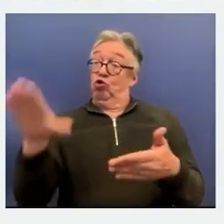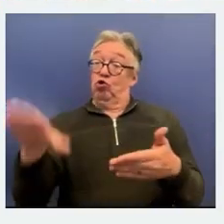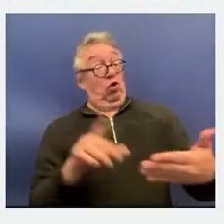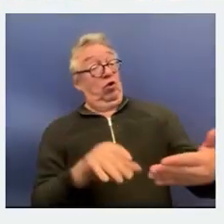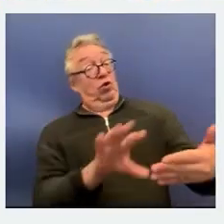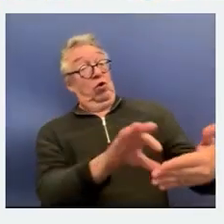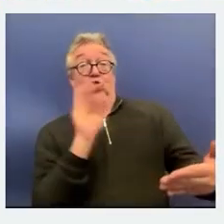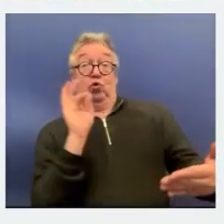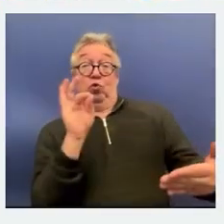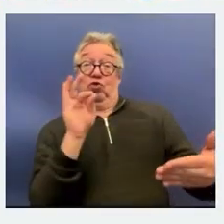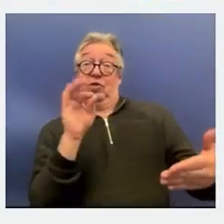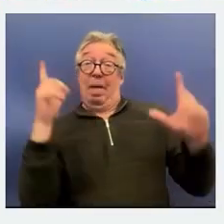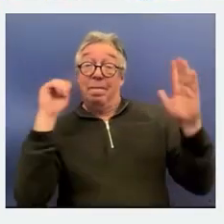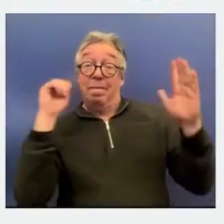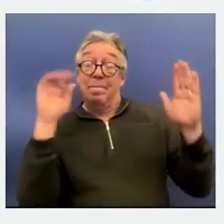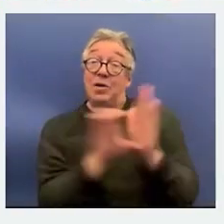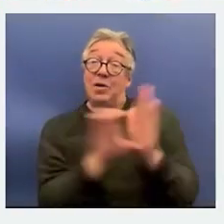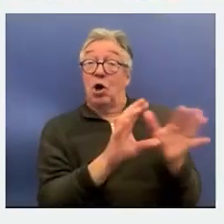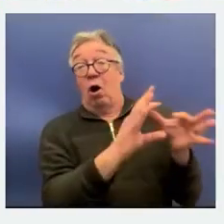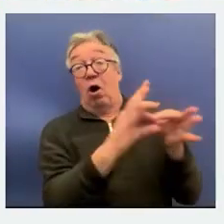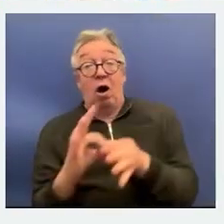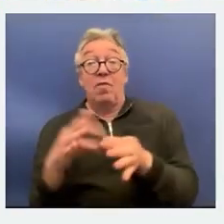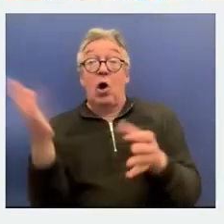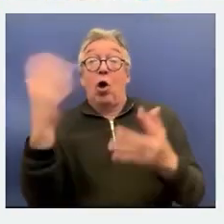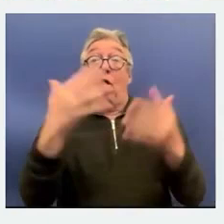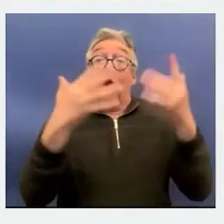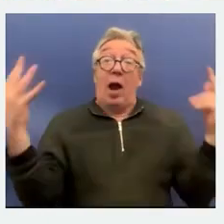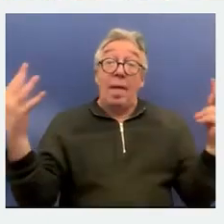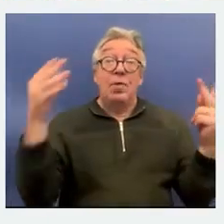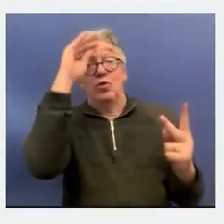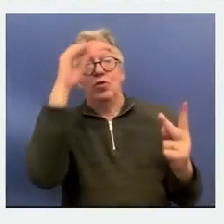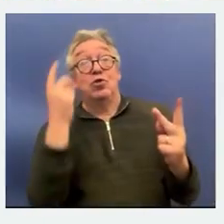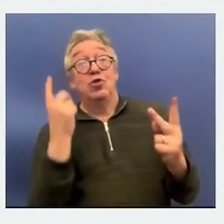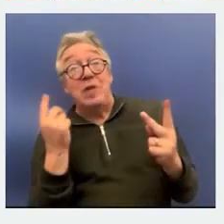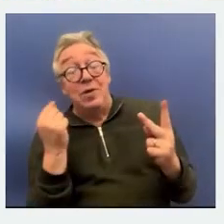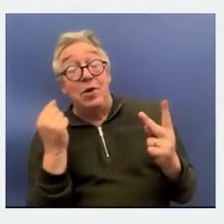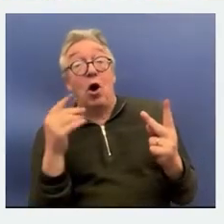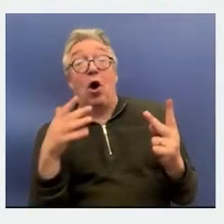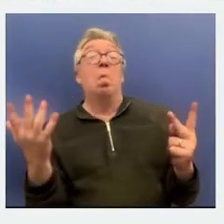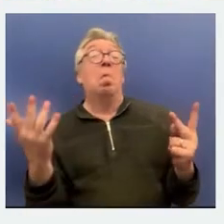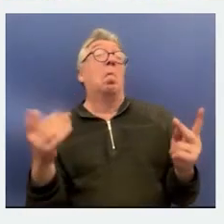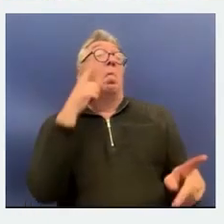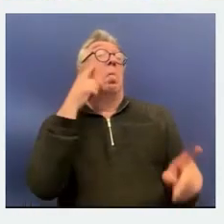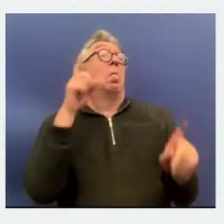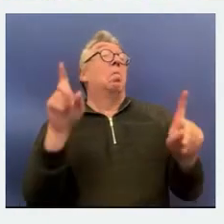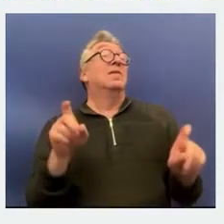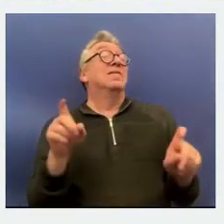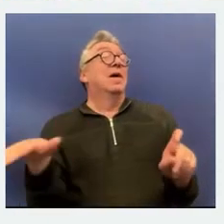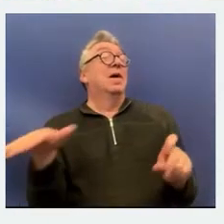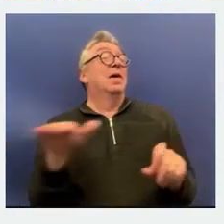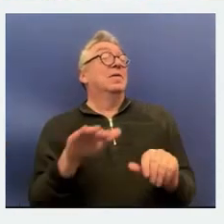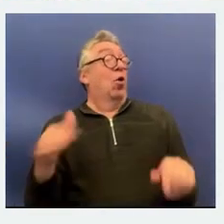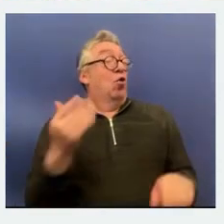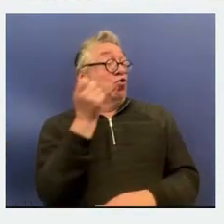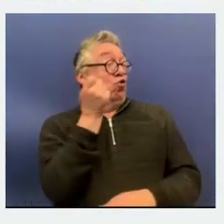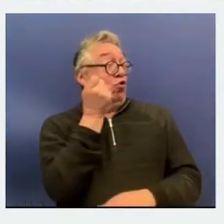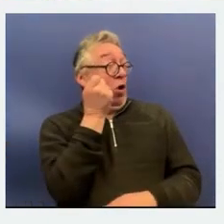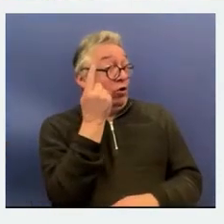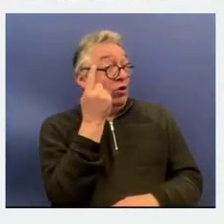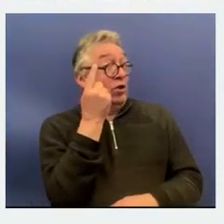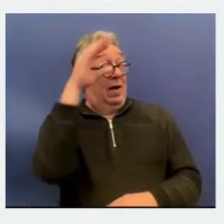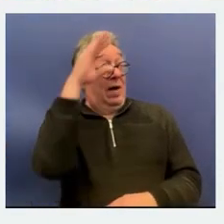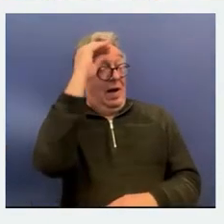and climate, or climate, whatever. And this is just to test a little bit what is their knowledge. Do they understand the concept of gender